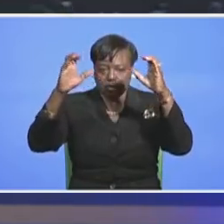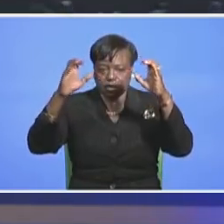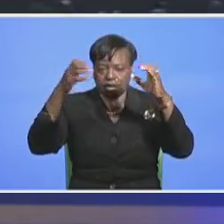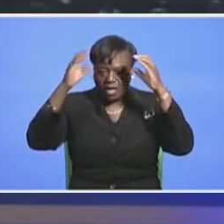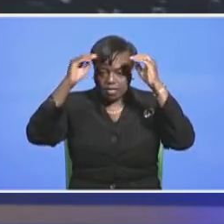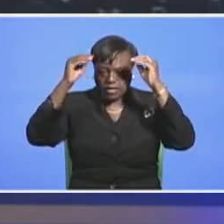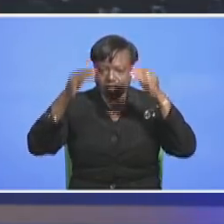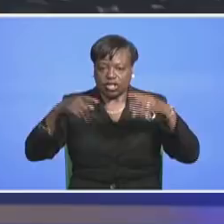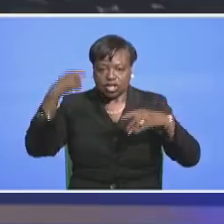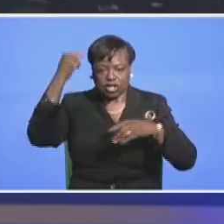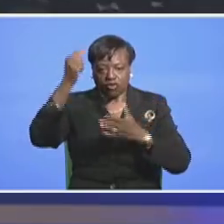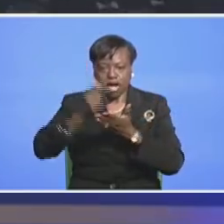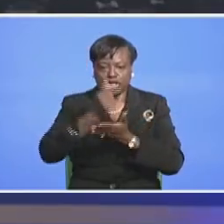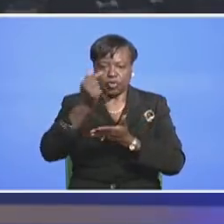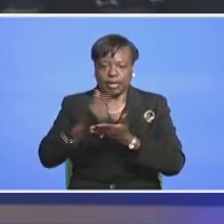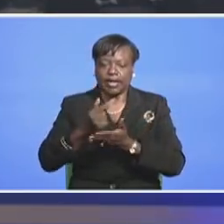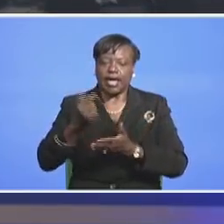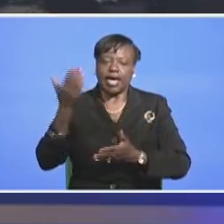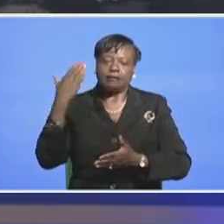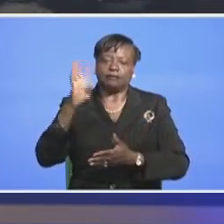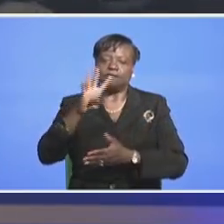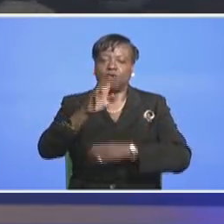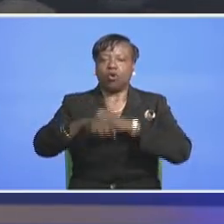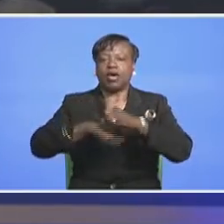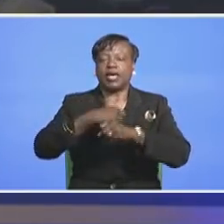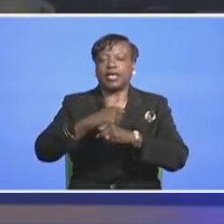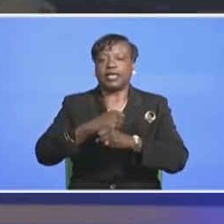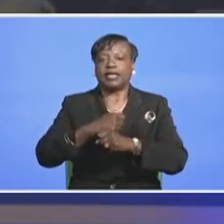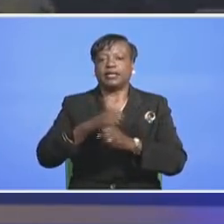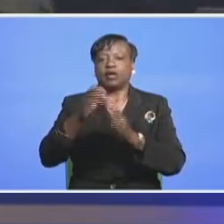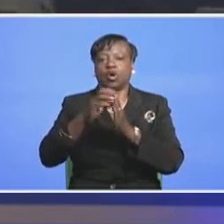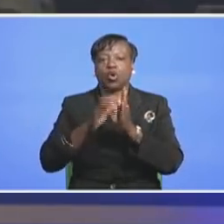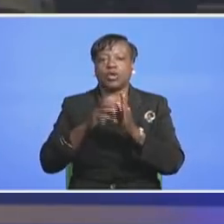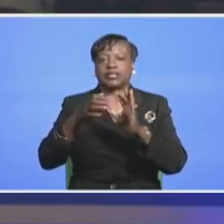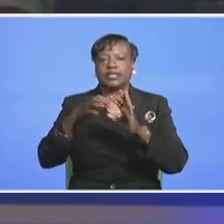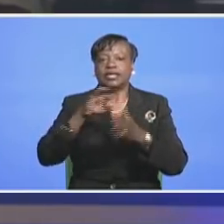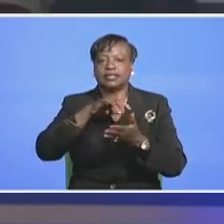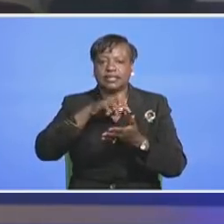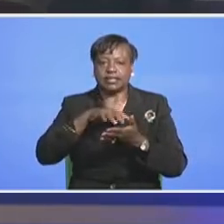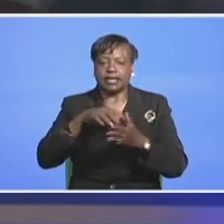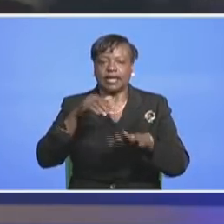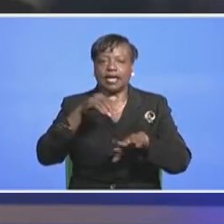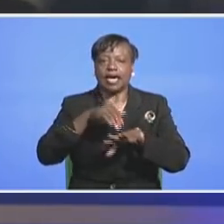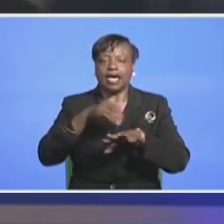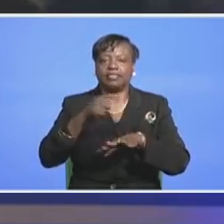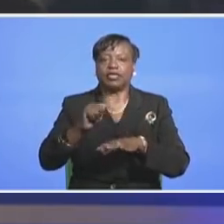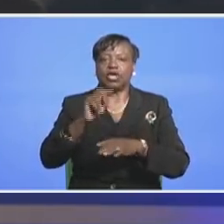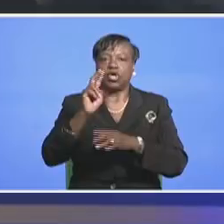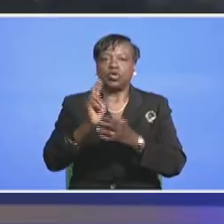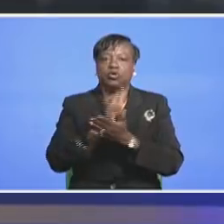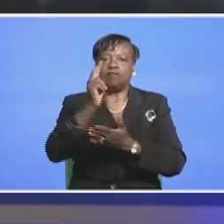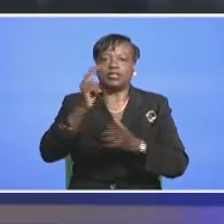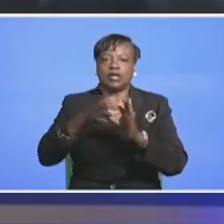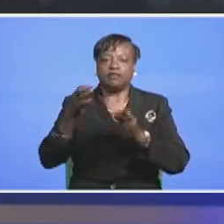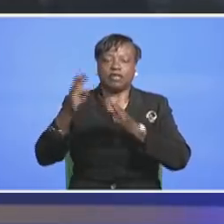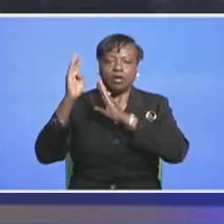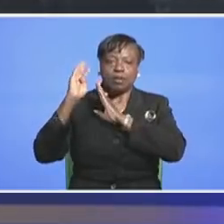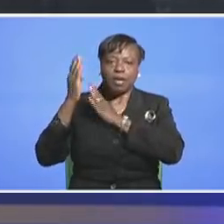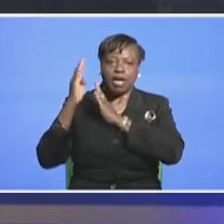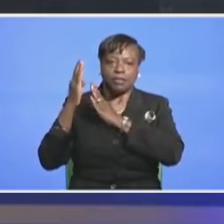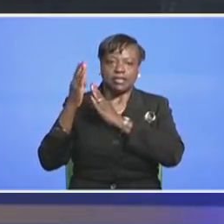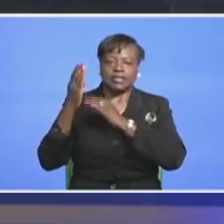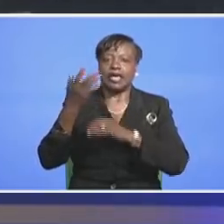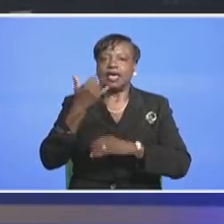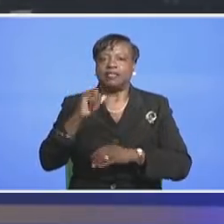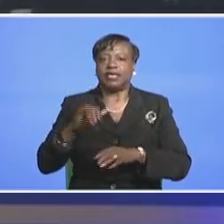graduated after completing a 4-year course of study at the University of the Bahamas. Fern Carey tells us tonight that the new teachers are planning to